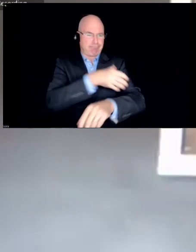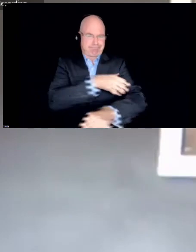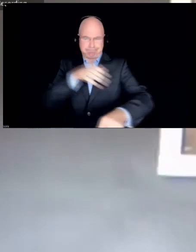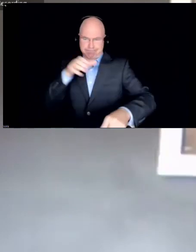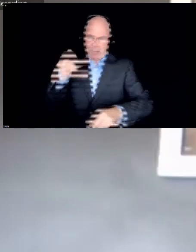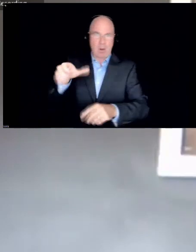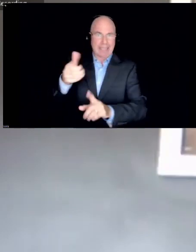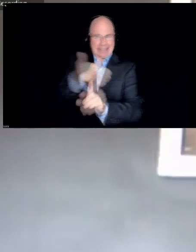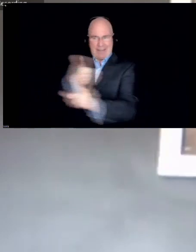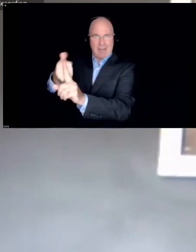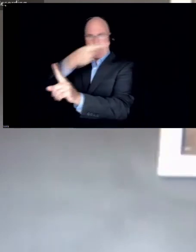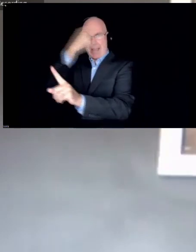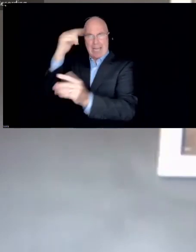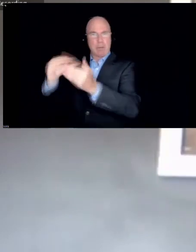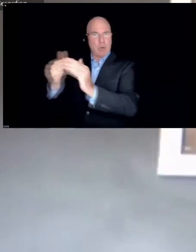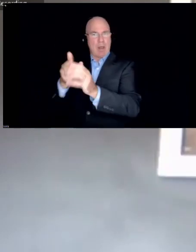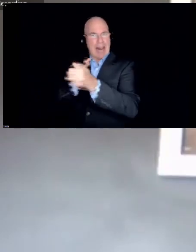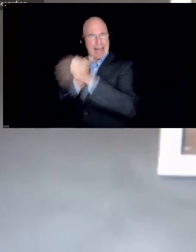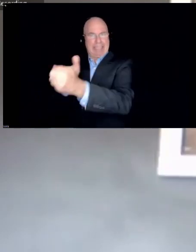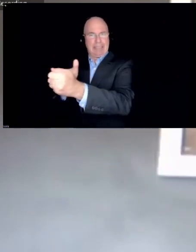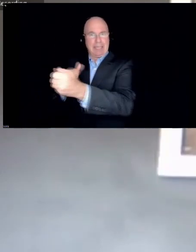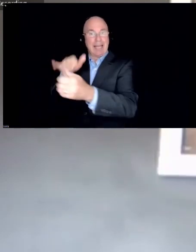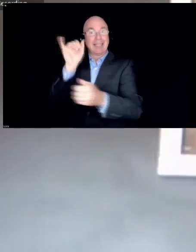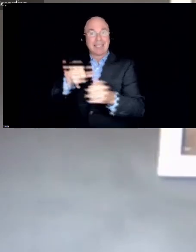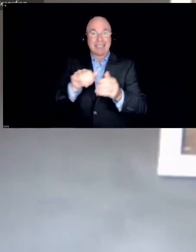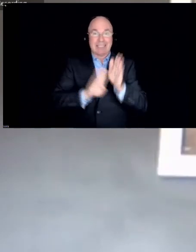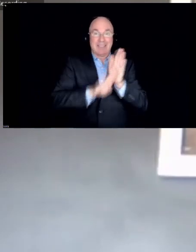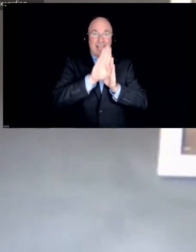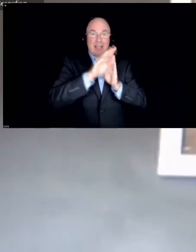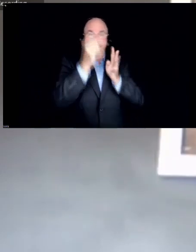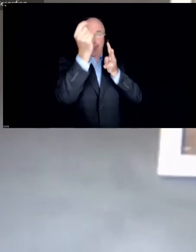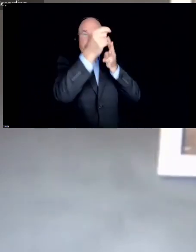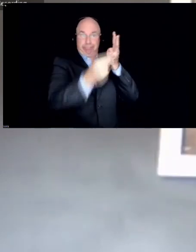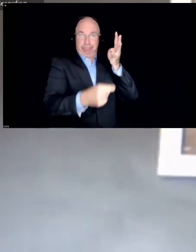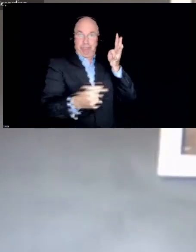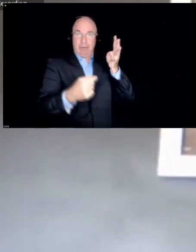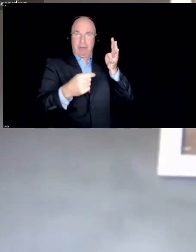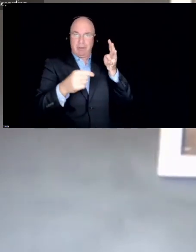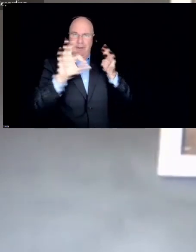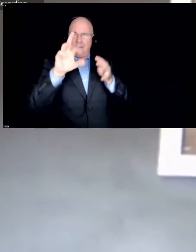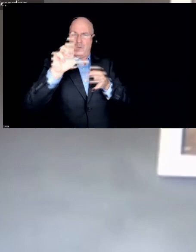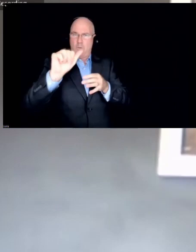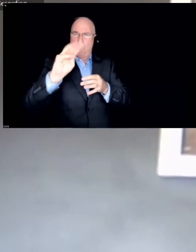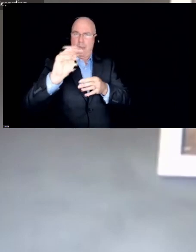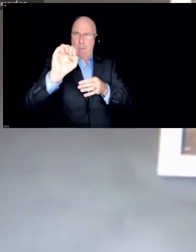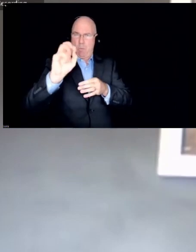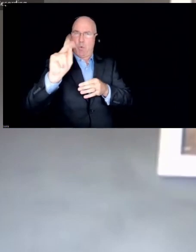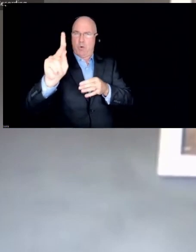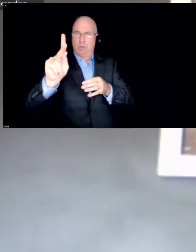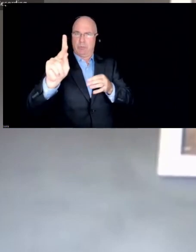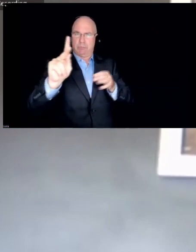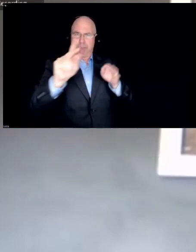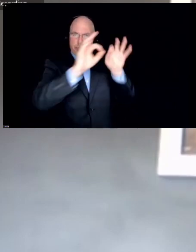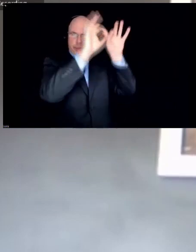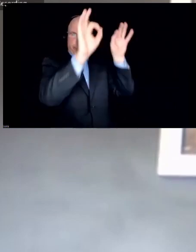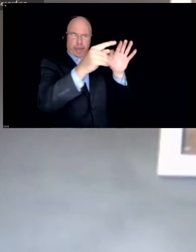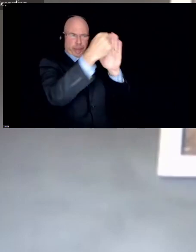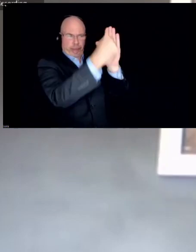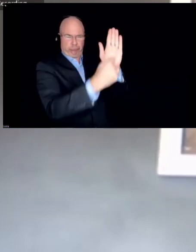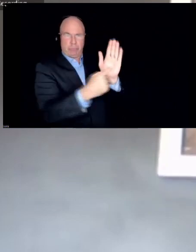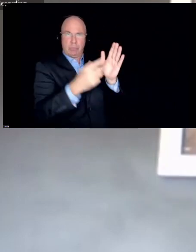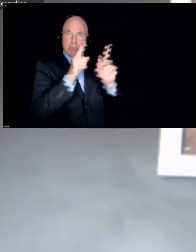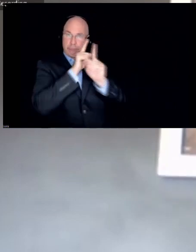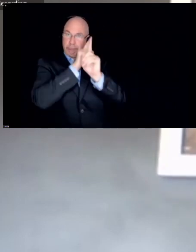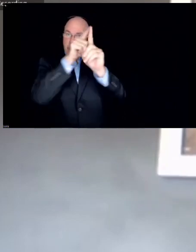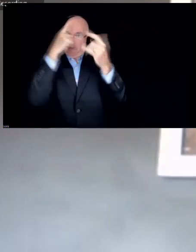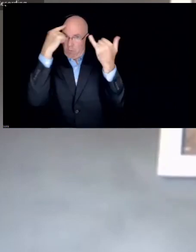community itself. We have developed a framework that I would like to share to help guide us all through the day, where the goal